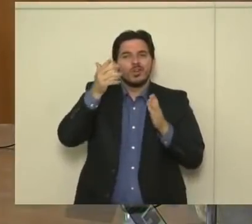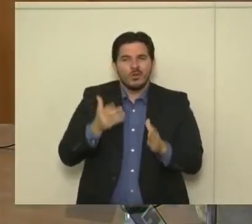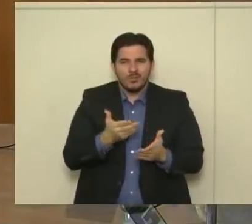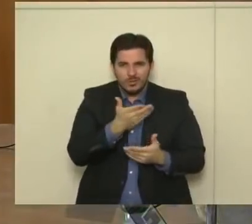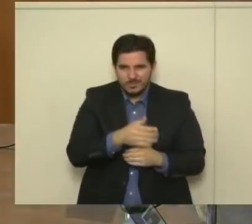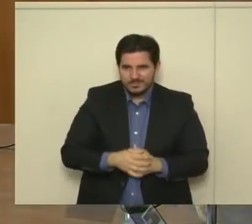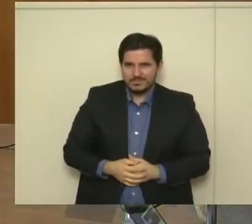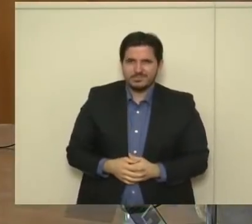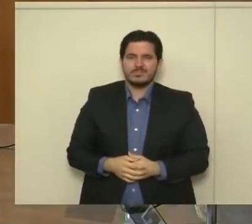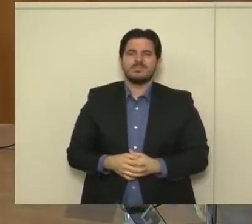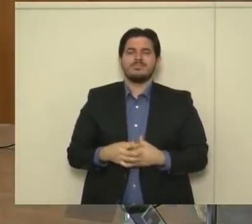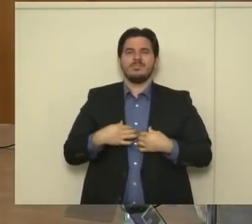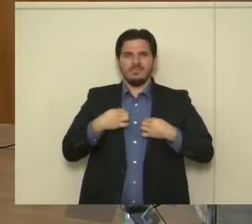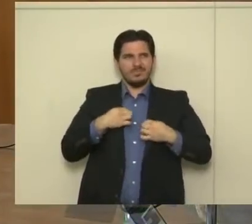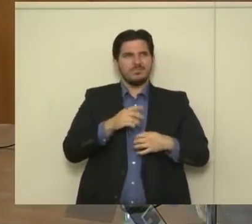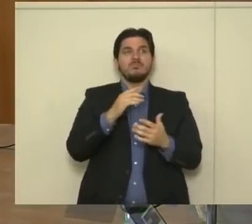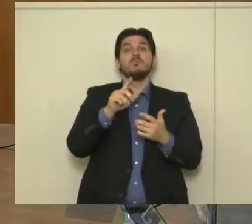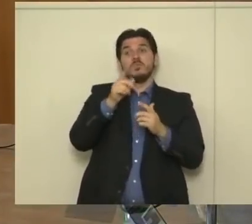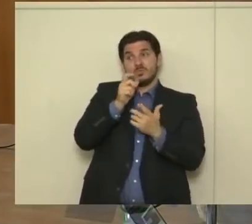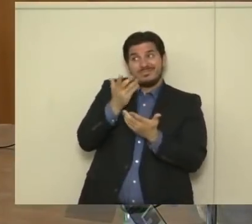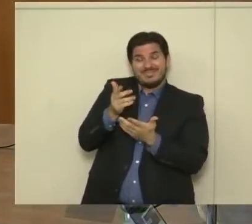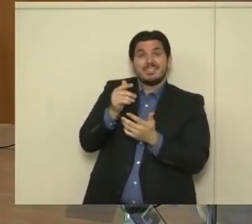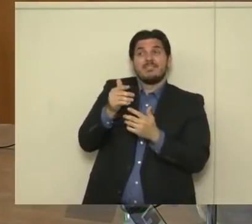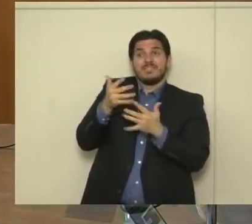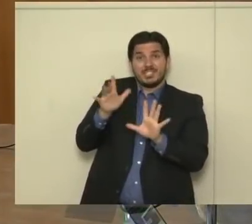our education secretary.